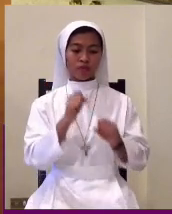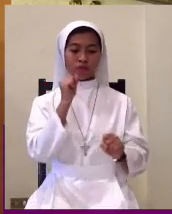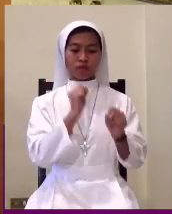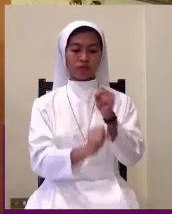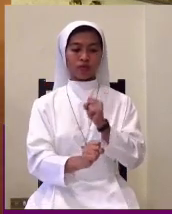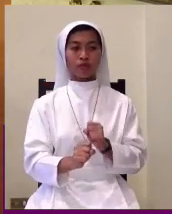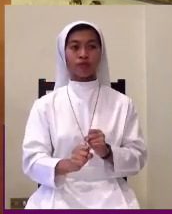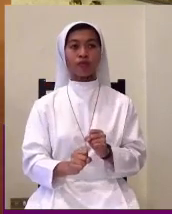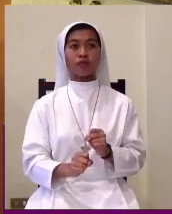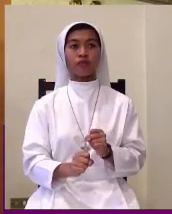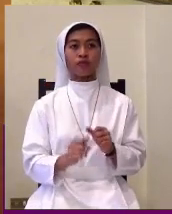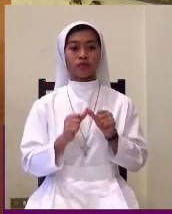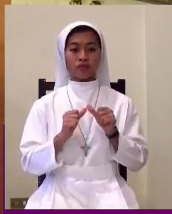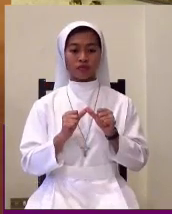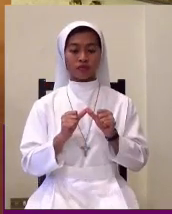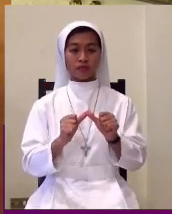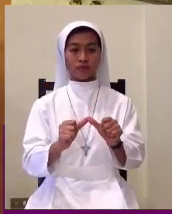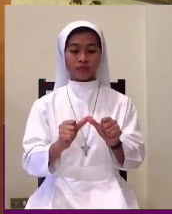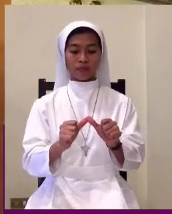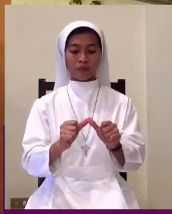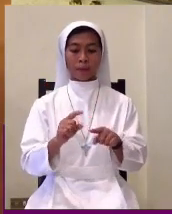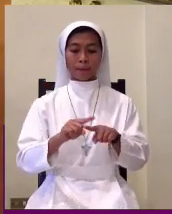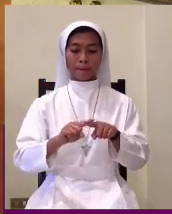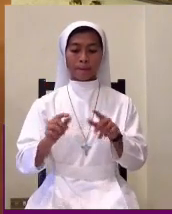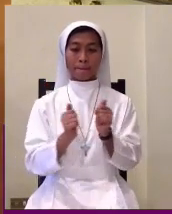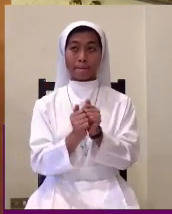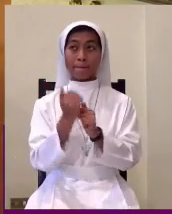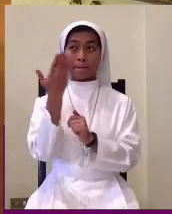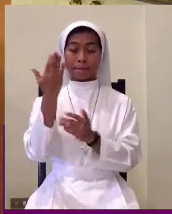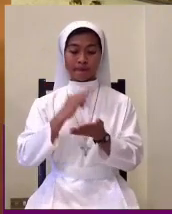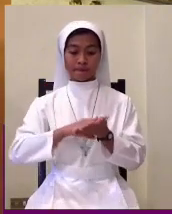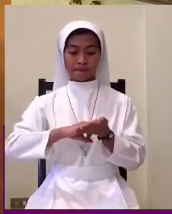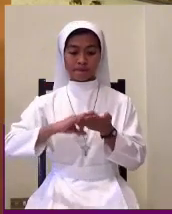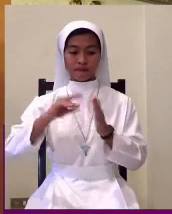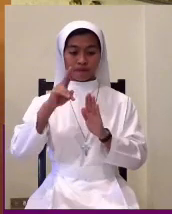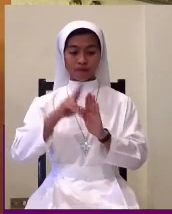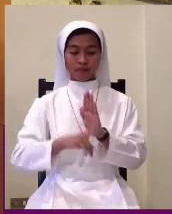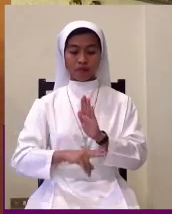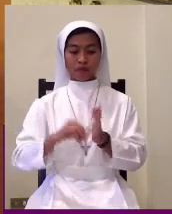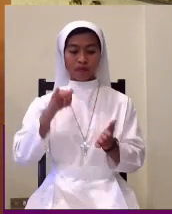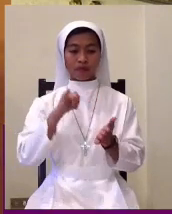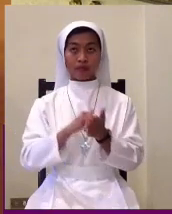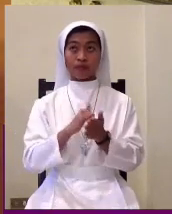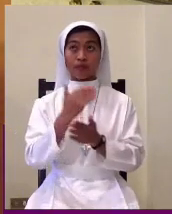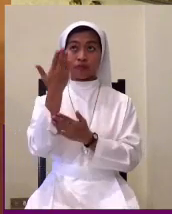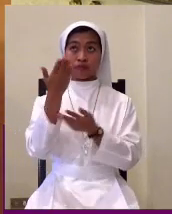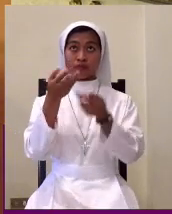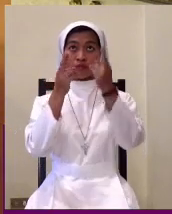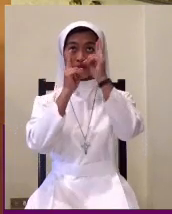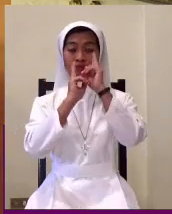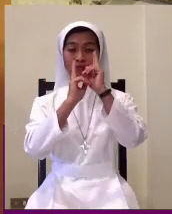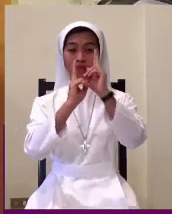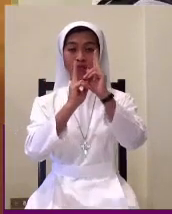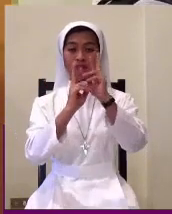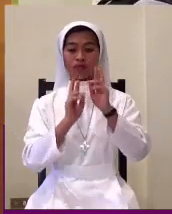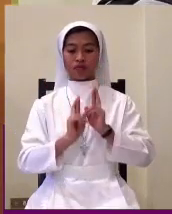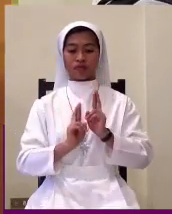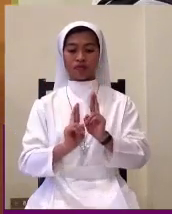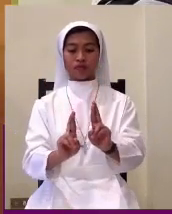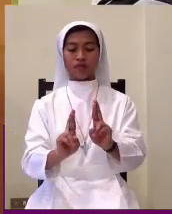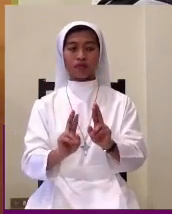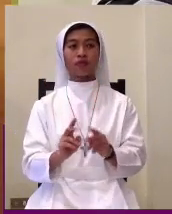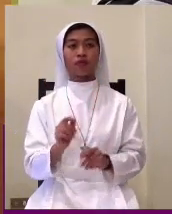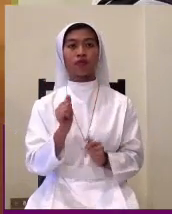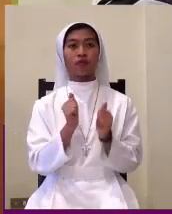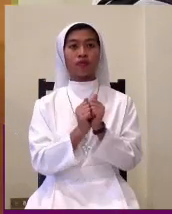stand? But with you is forgiveness, that you may be revered. With the Lord there is